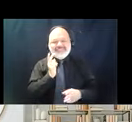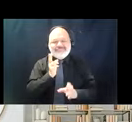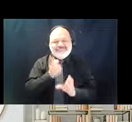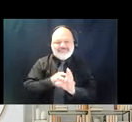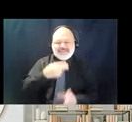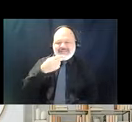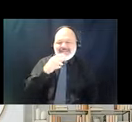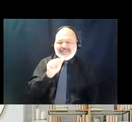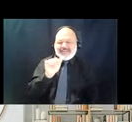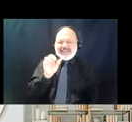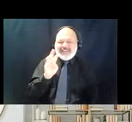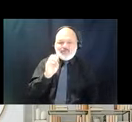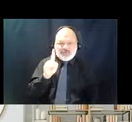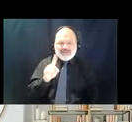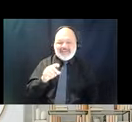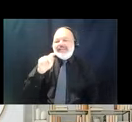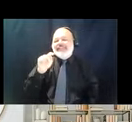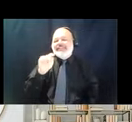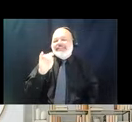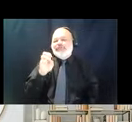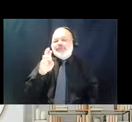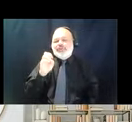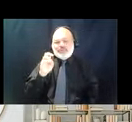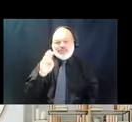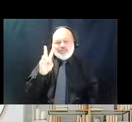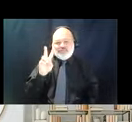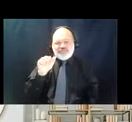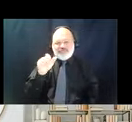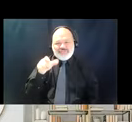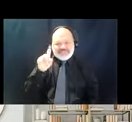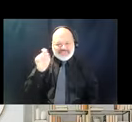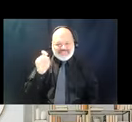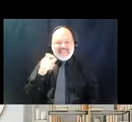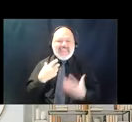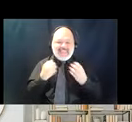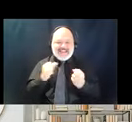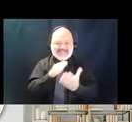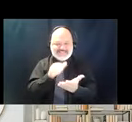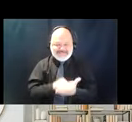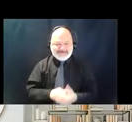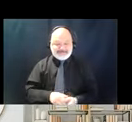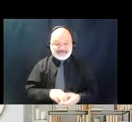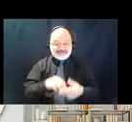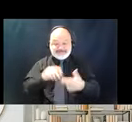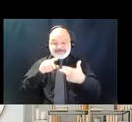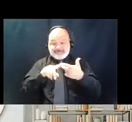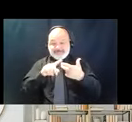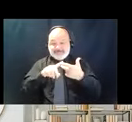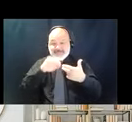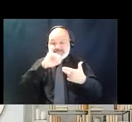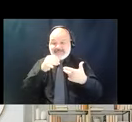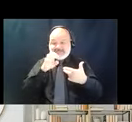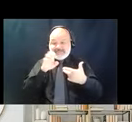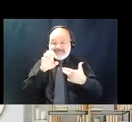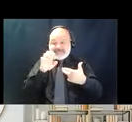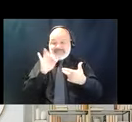Tiburcio Vasquez Health Center's Board of Directors. Dr. Jeffrey Reynoso is the executive director of